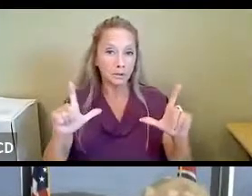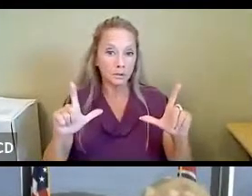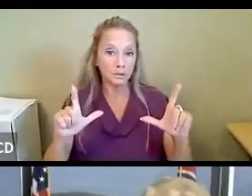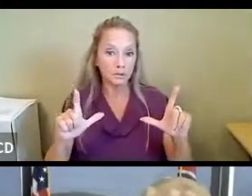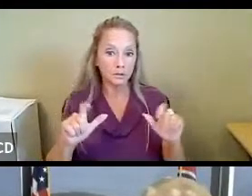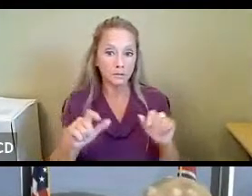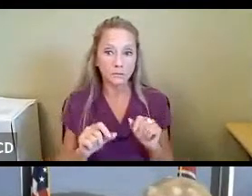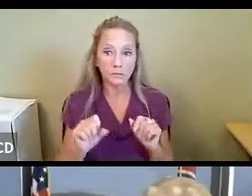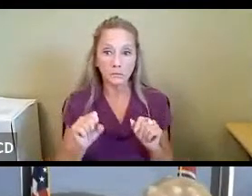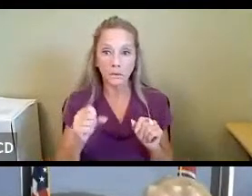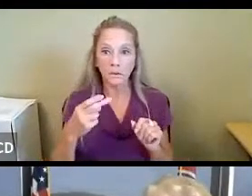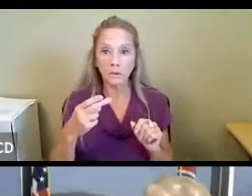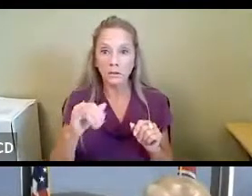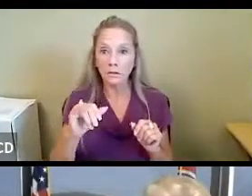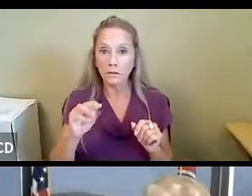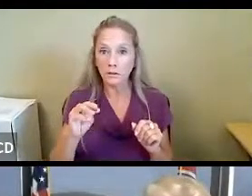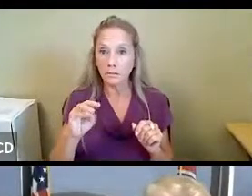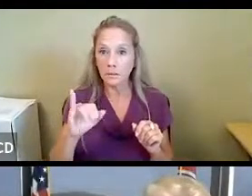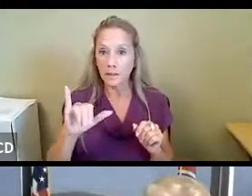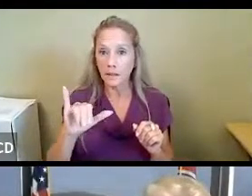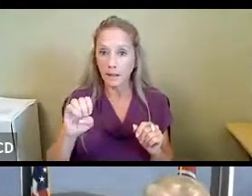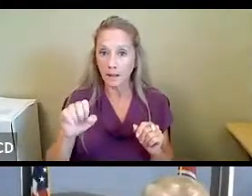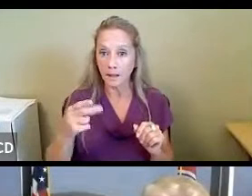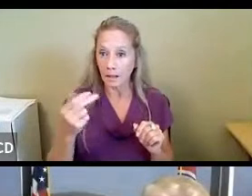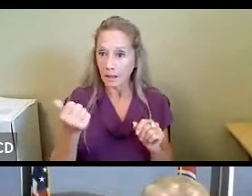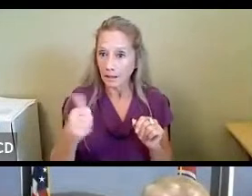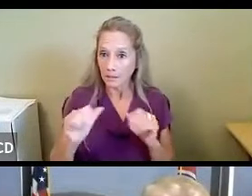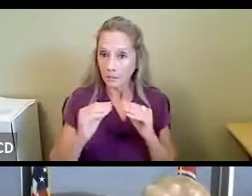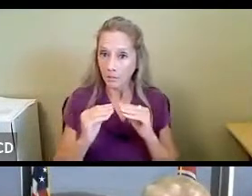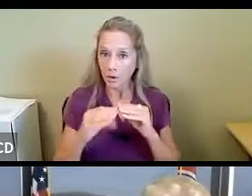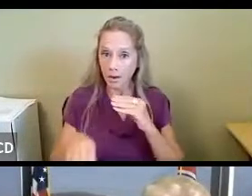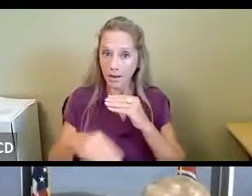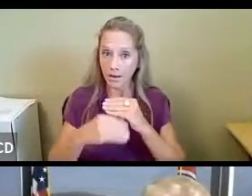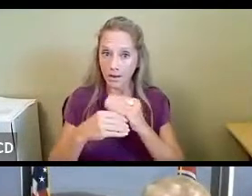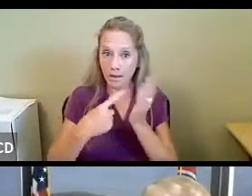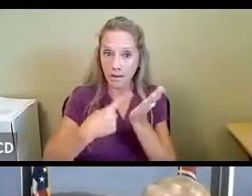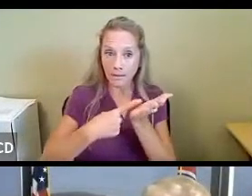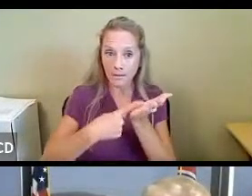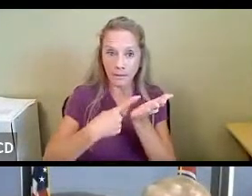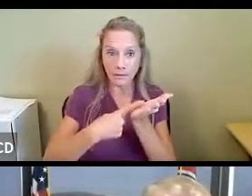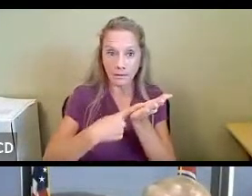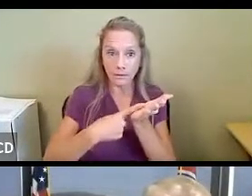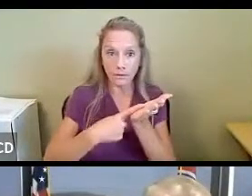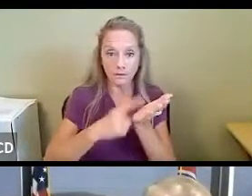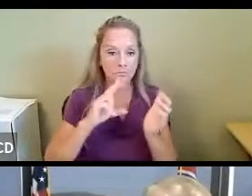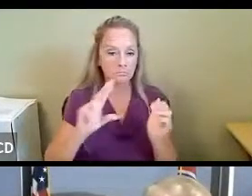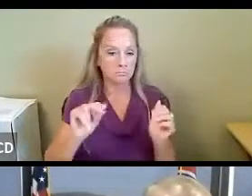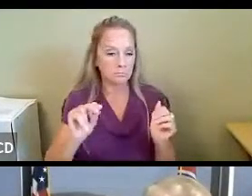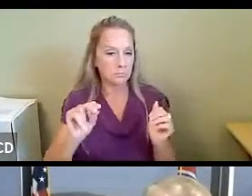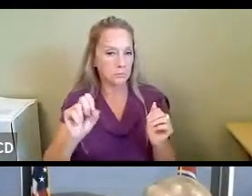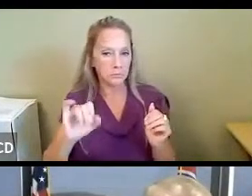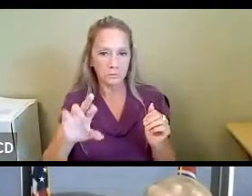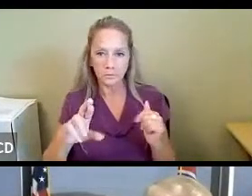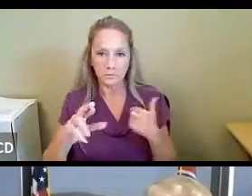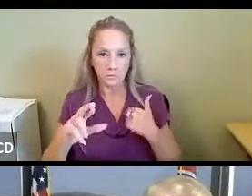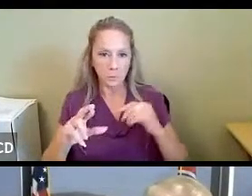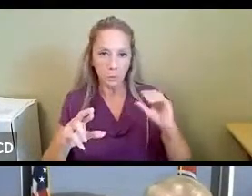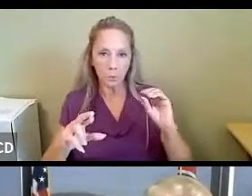Dr. Shamia, anything else to add to the discussion? No, sir, not for me.